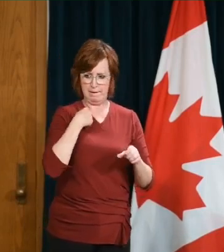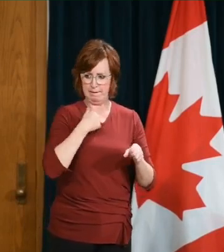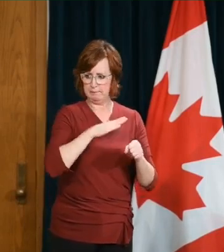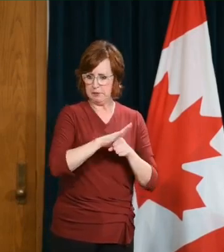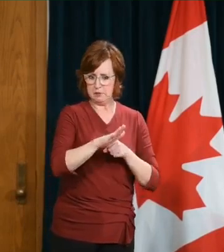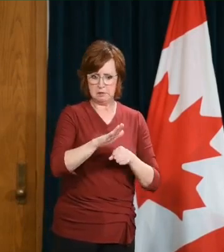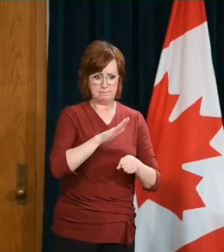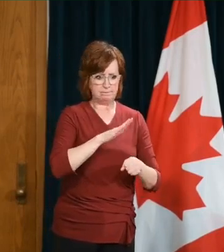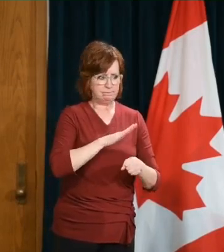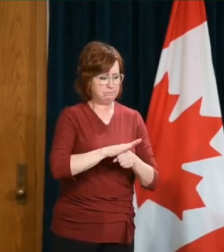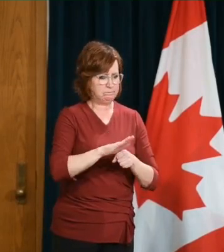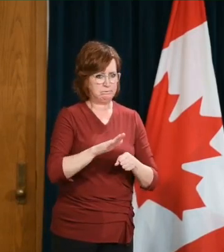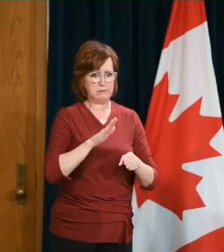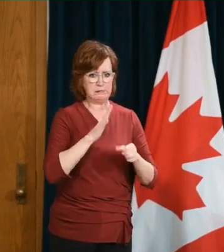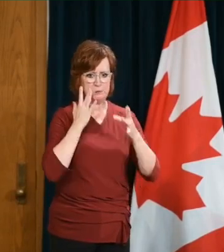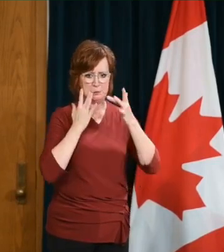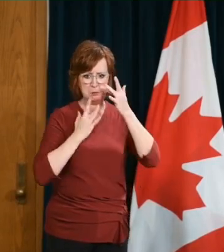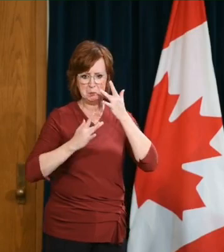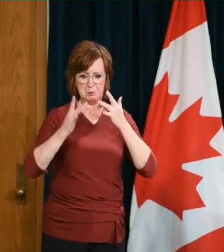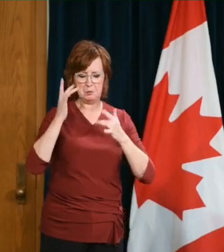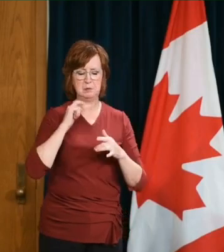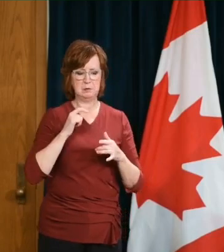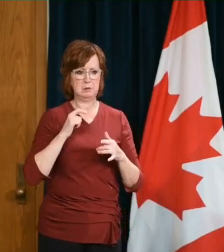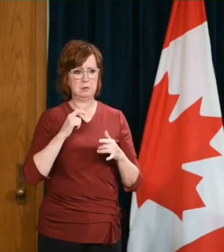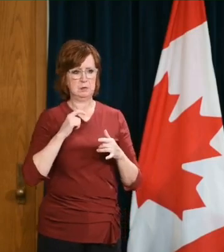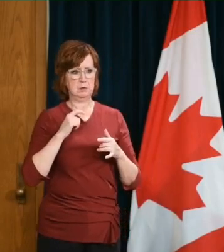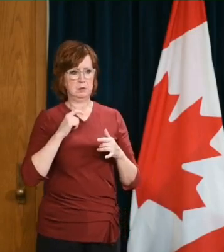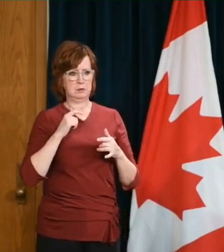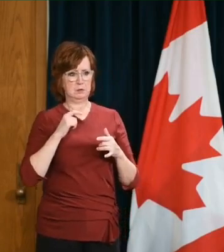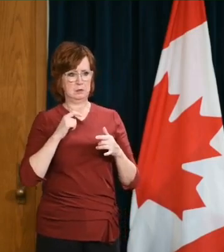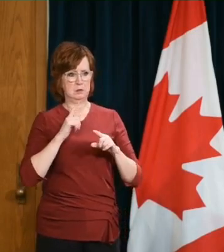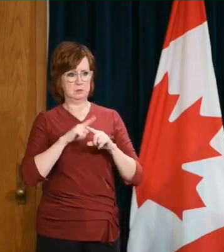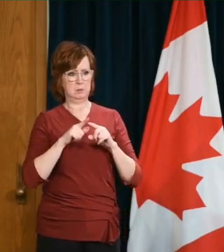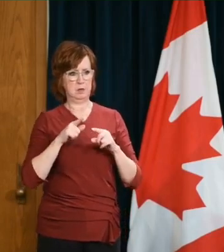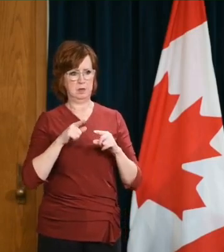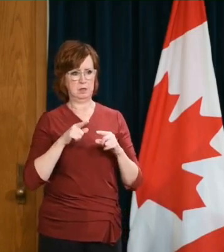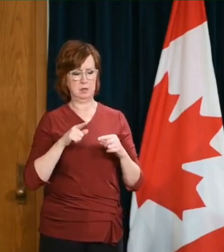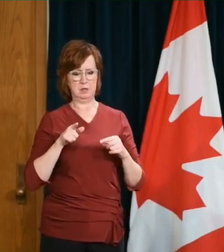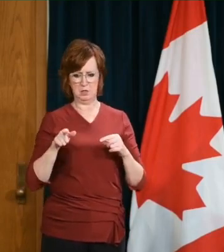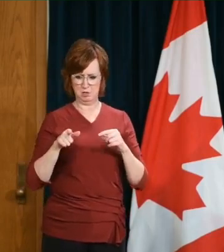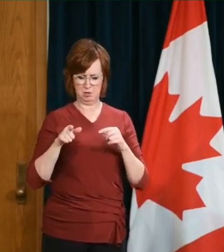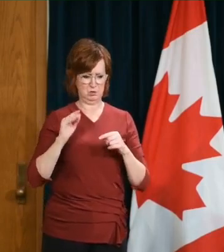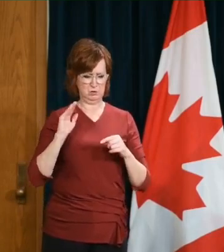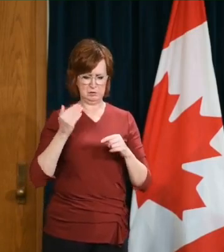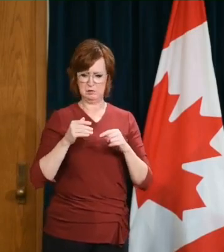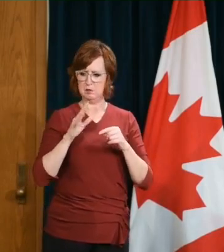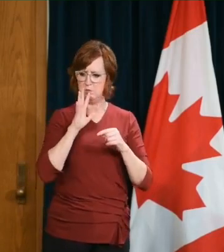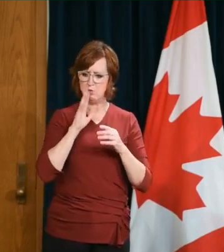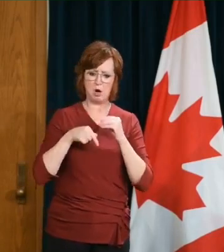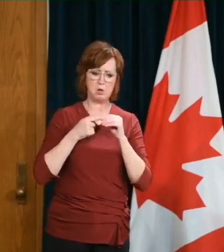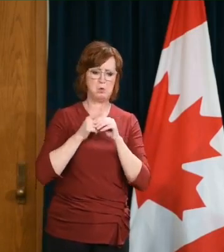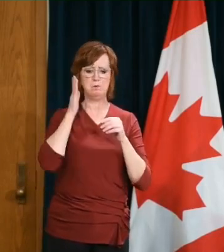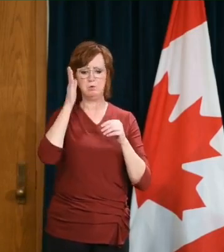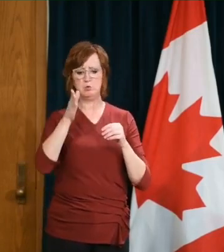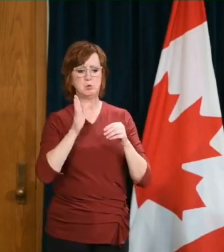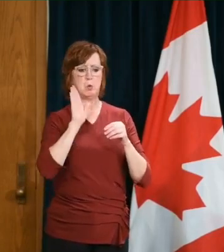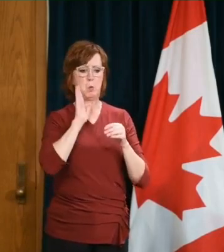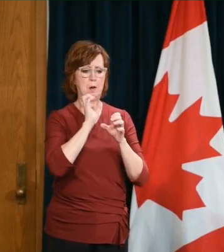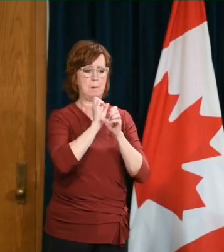to ensure that we have PPE, but it sounds like a lot of that is quite long-term, relying on manufacturing orders where